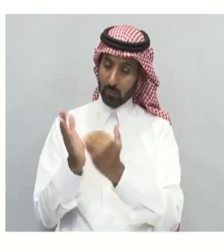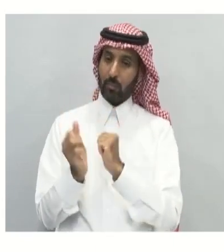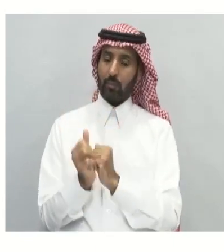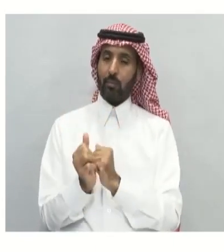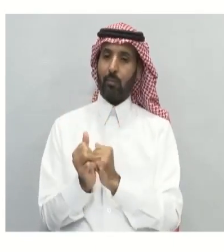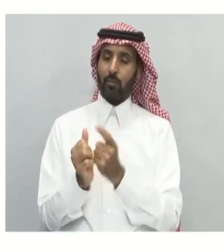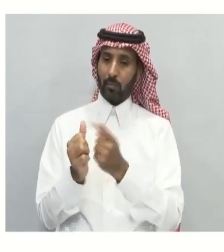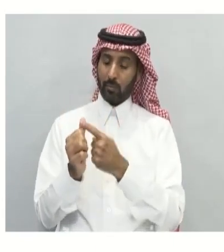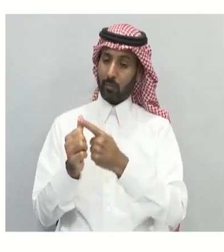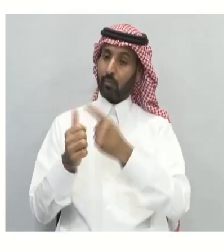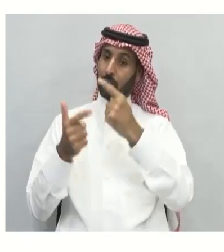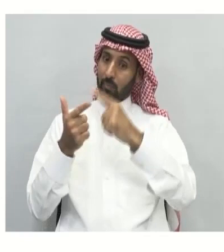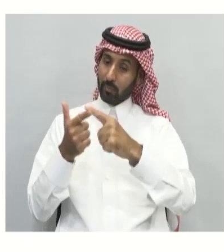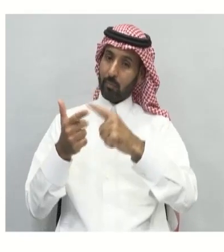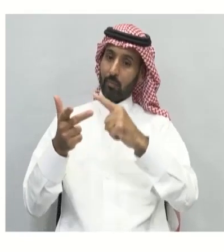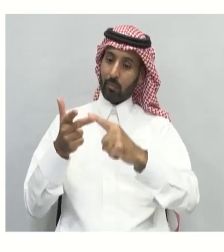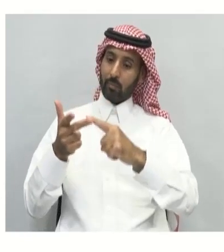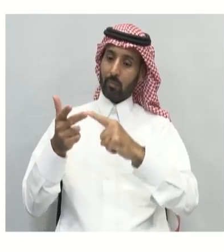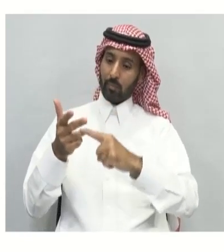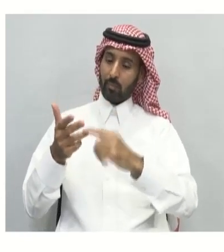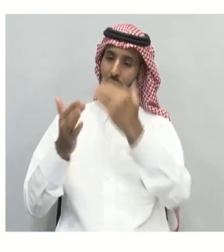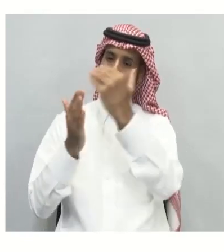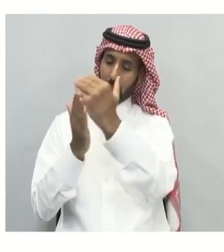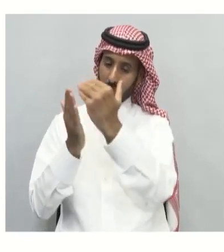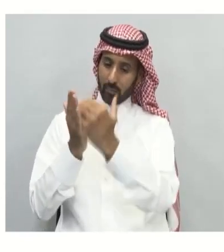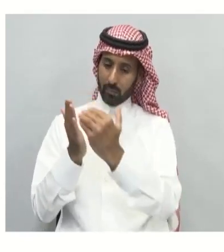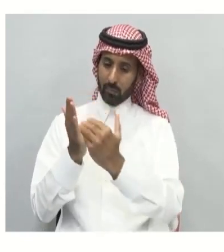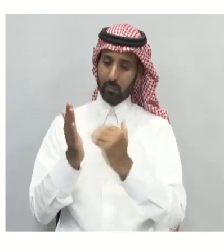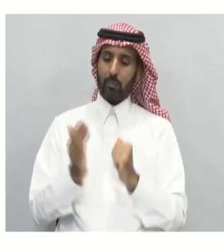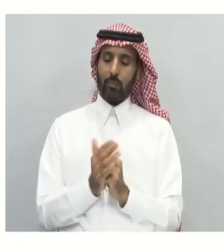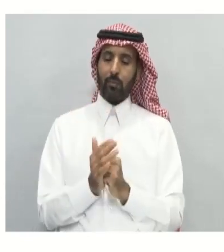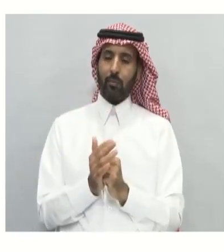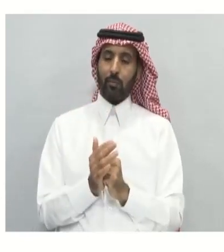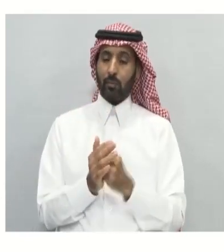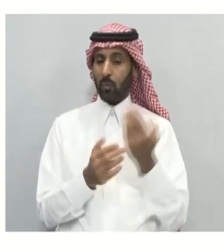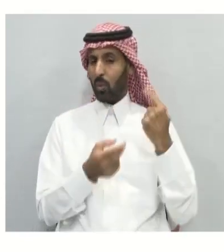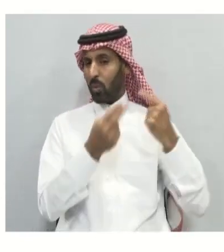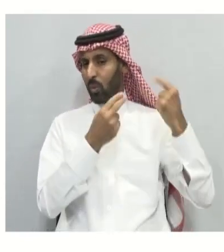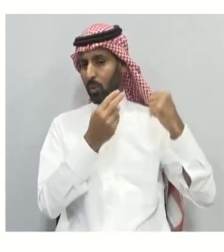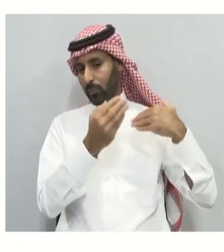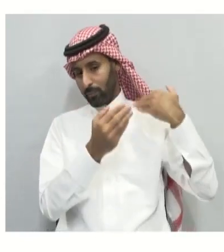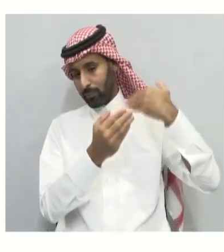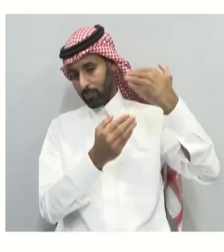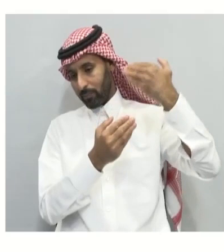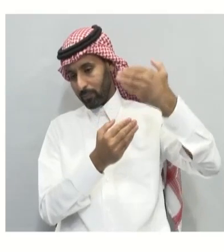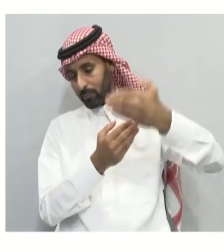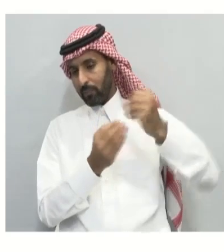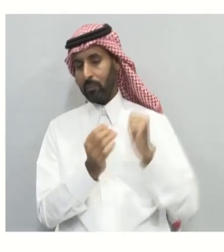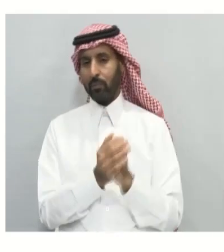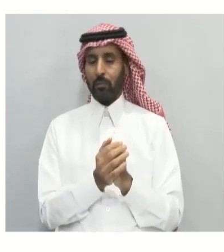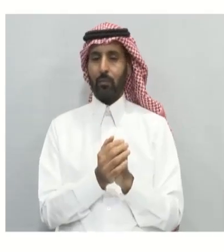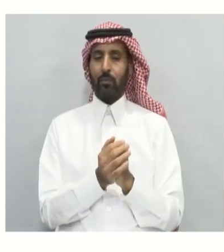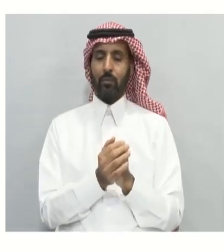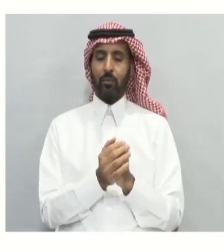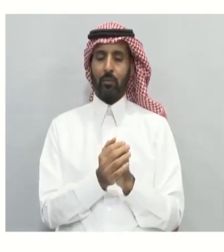what happened next. So, follow chronological order. Older, tell the newer. Then